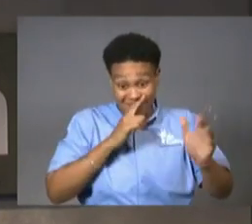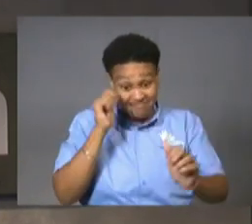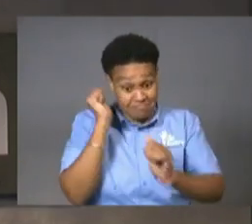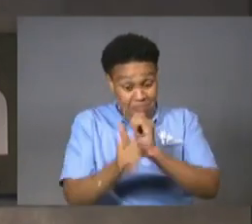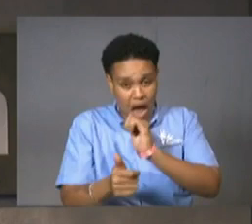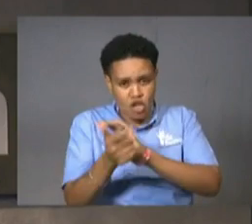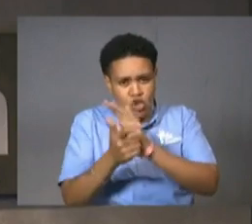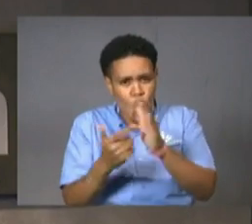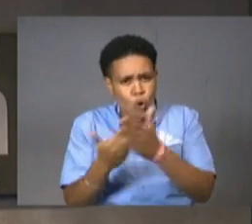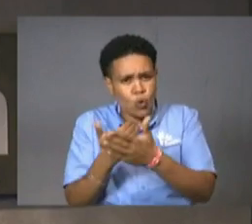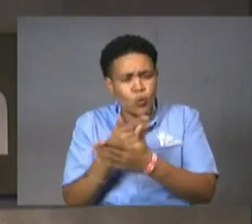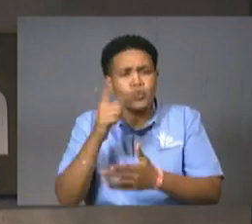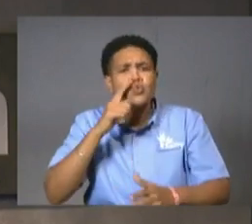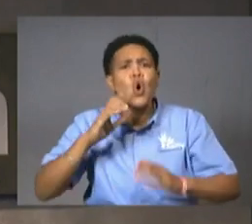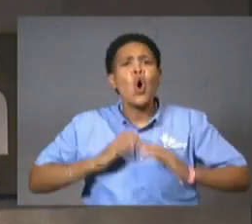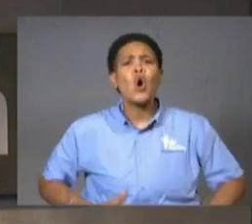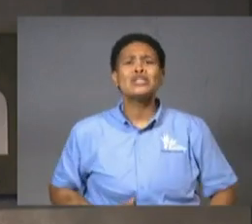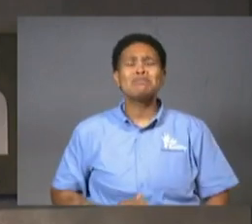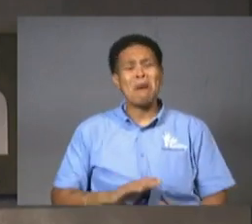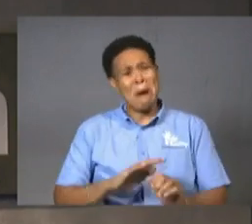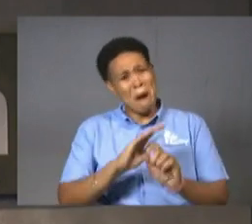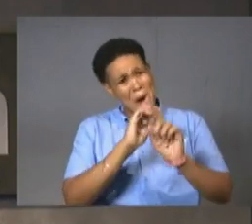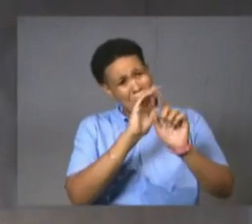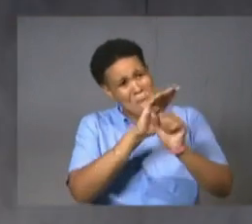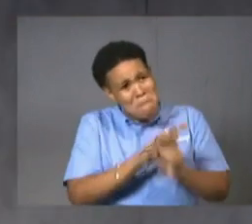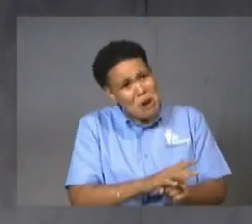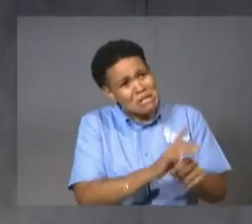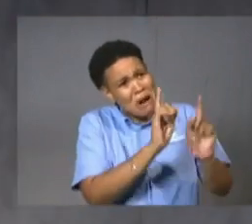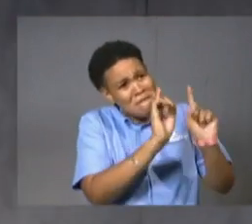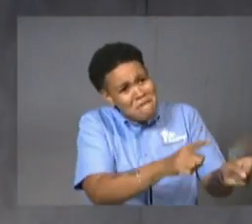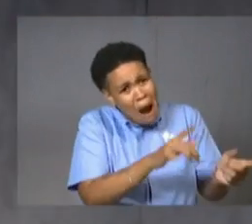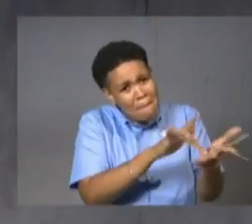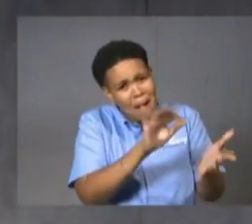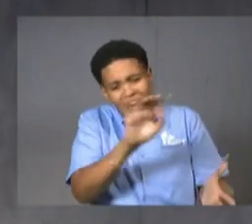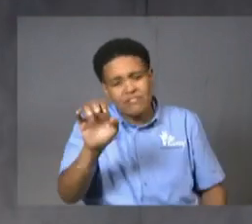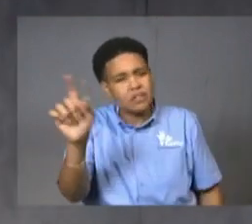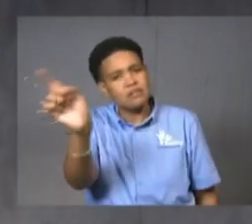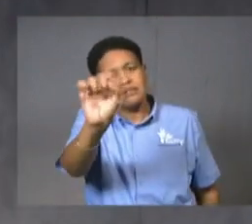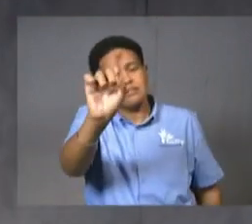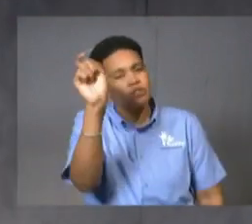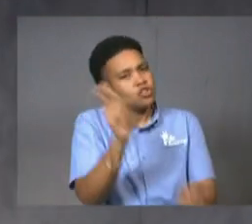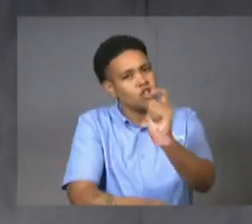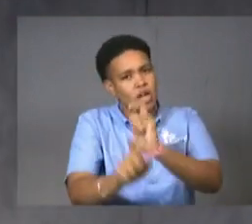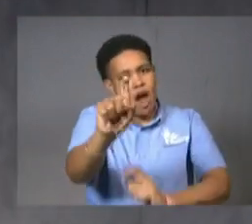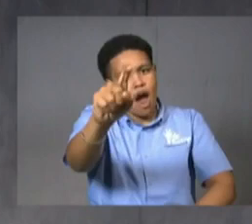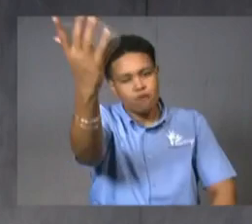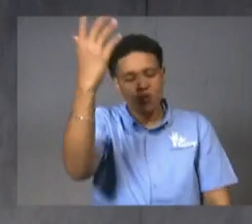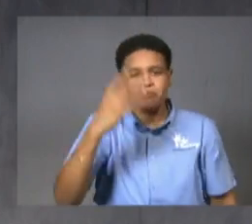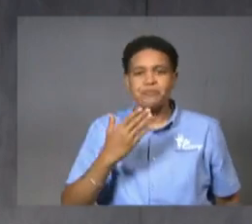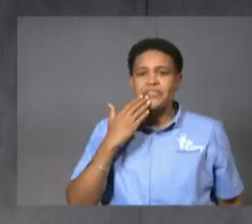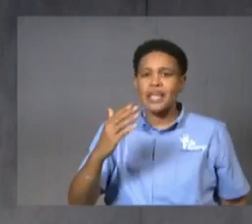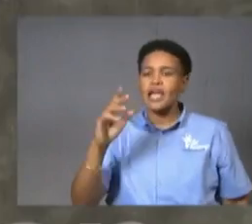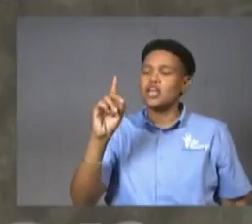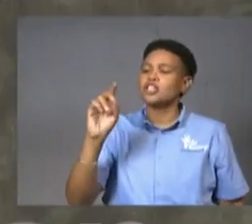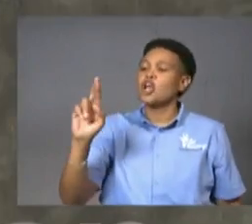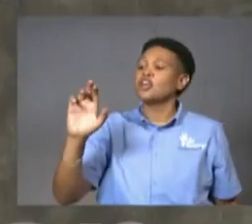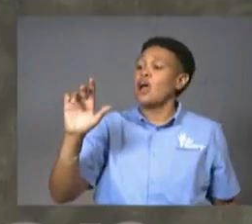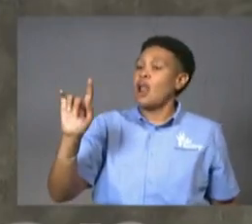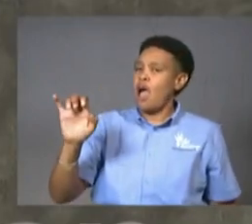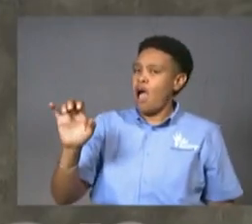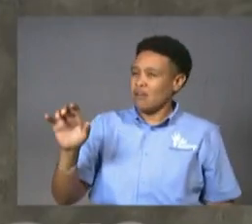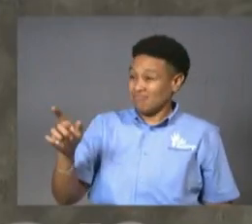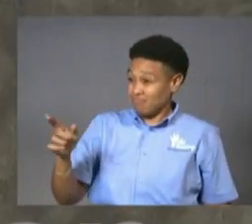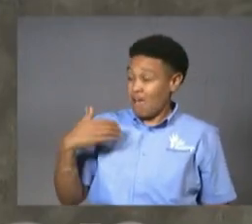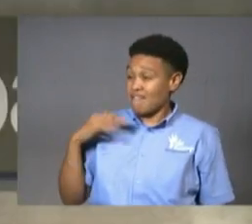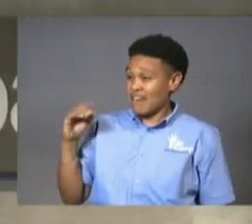are protected from excessive bank fee charges. Thank you very much, Mr. Golding. Dr. Clark, you have 90 seconds for a